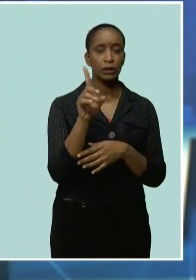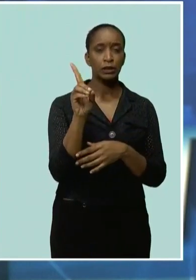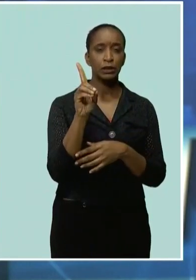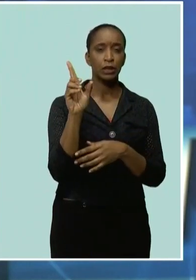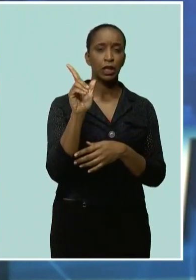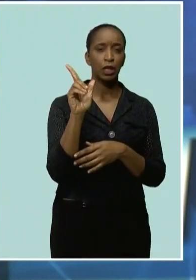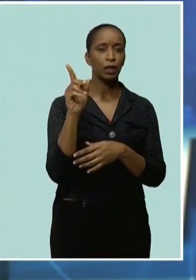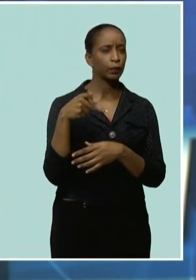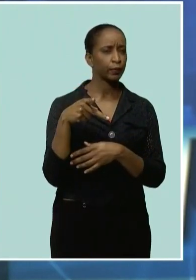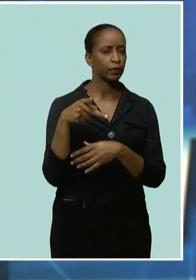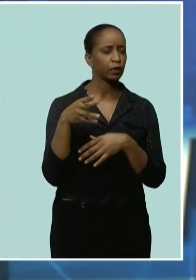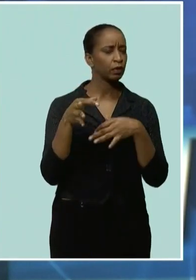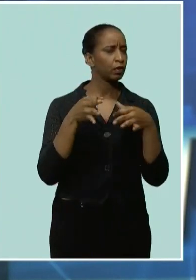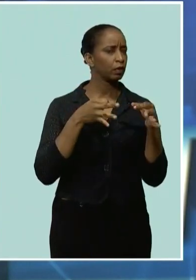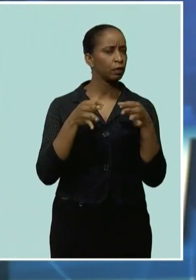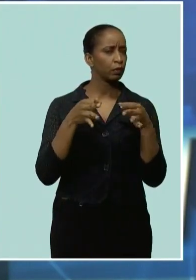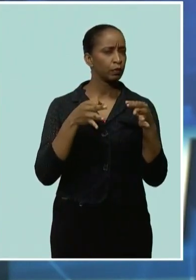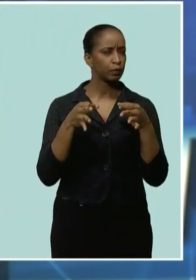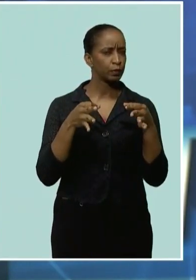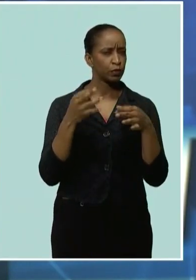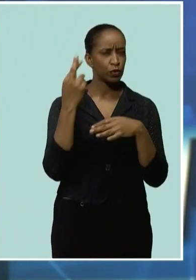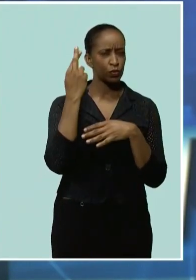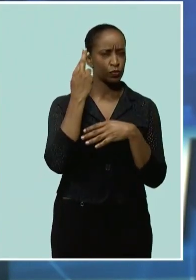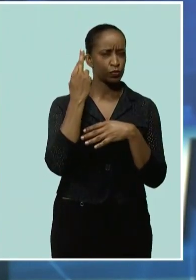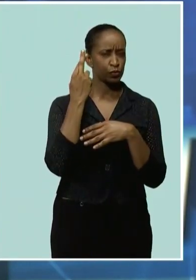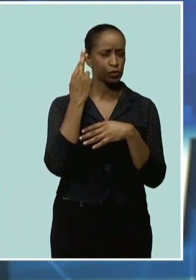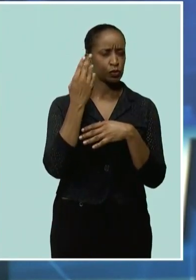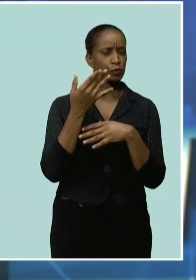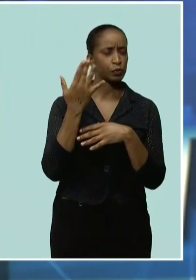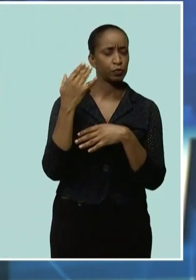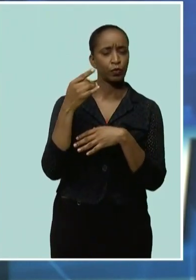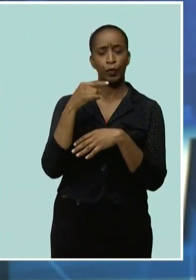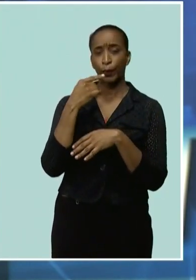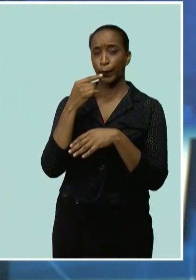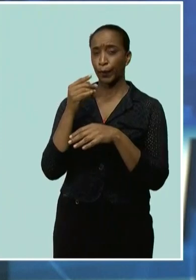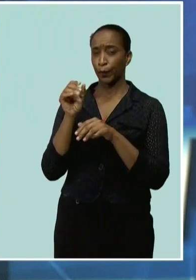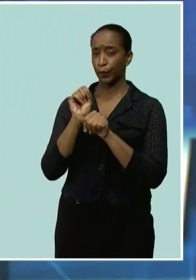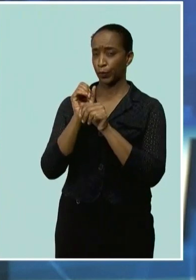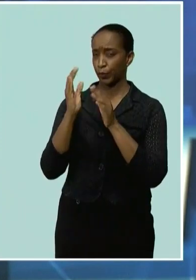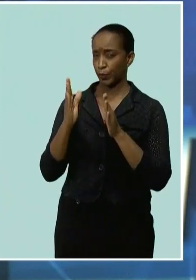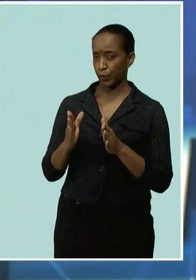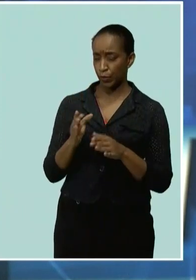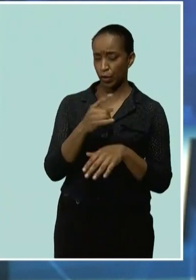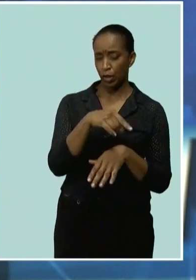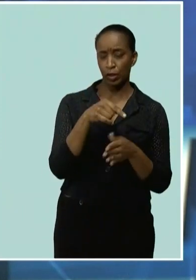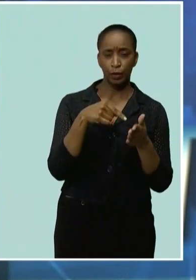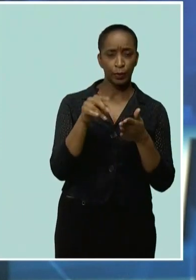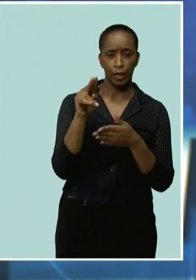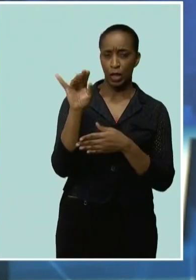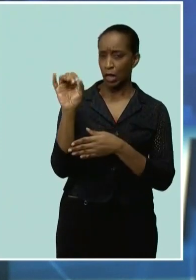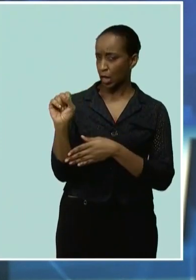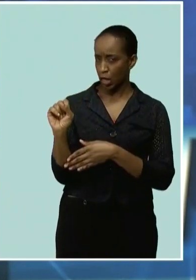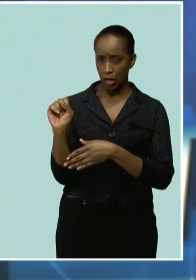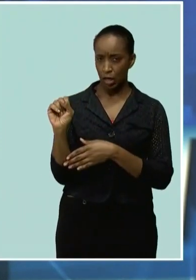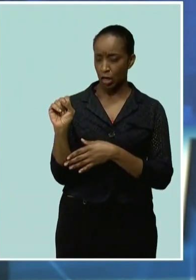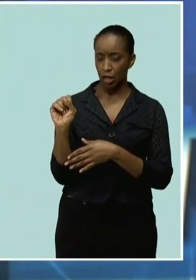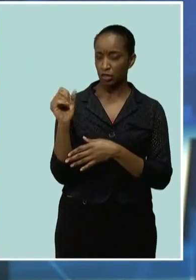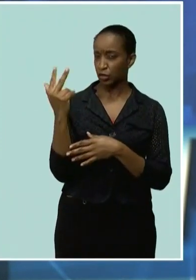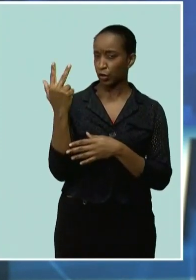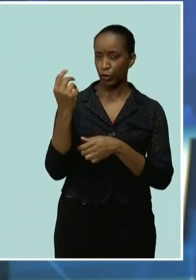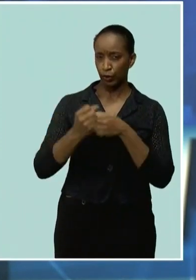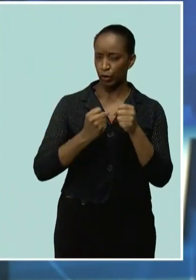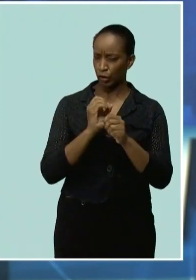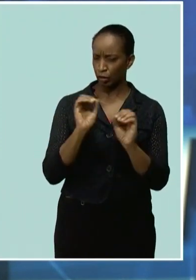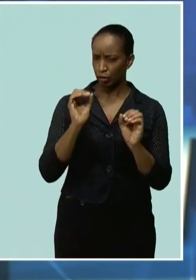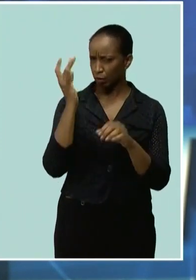tell Barbadians why it did not pay any contributions for public servants for 3 years. According to Minister in the Ministry of Finance